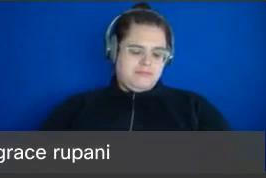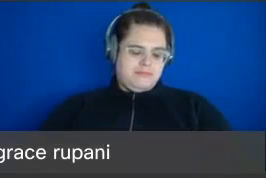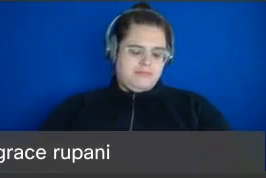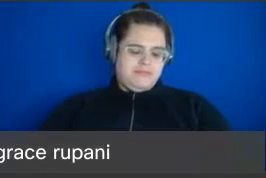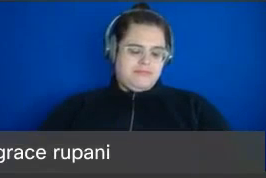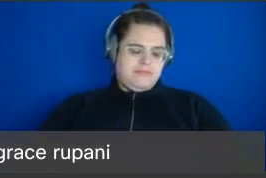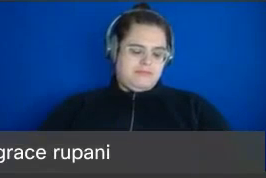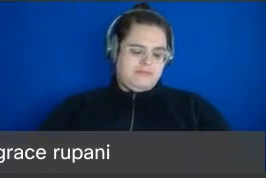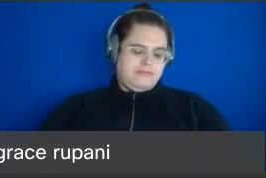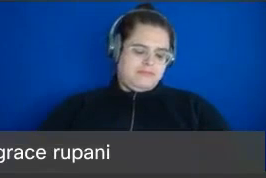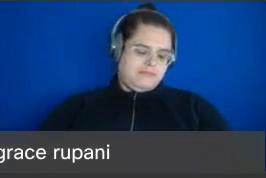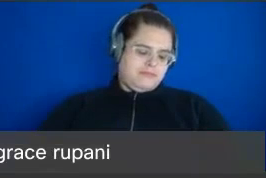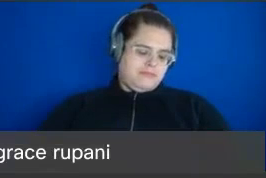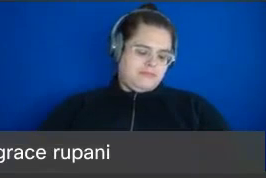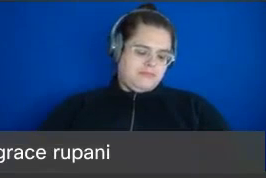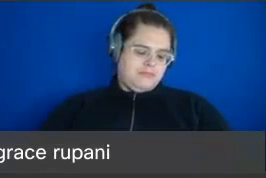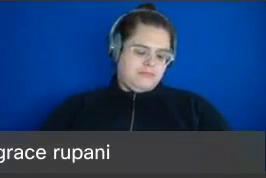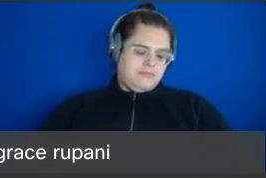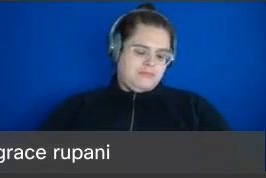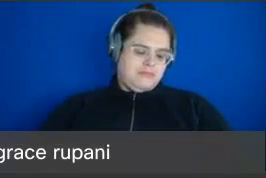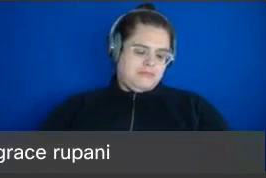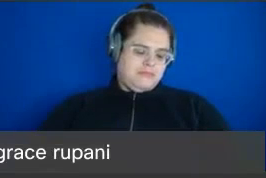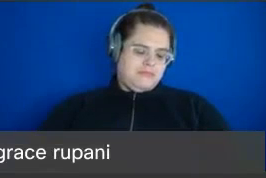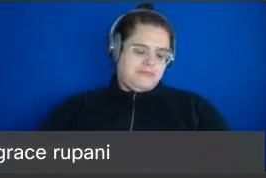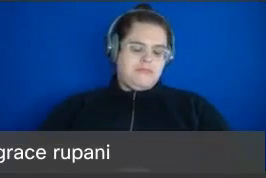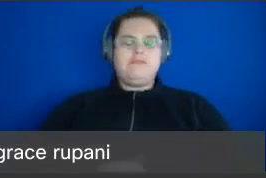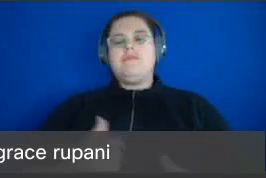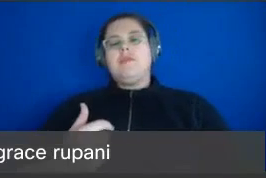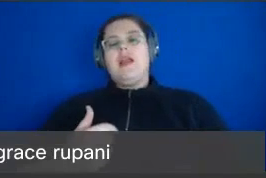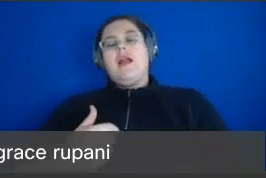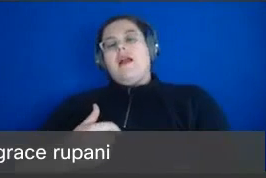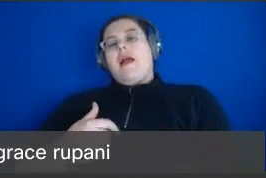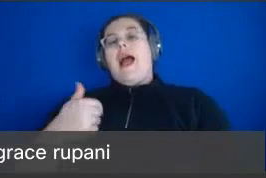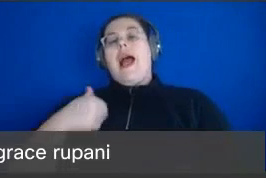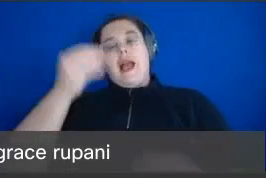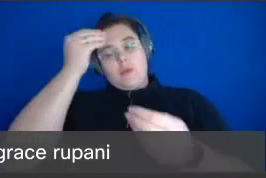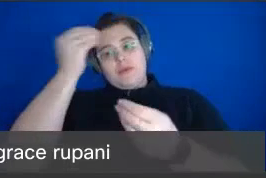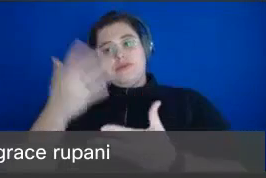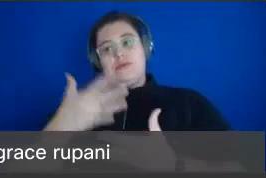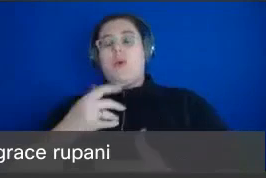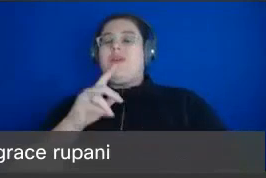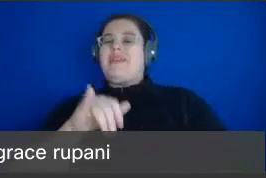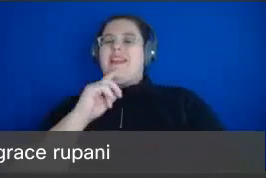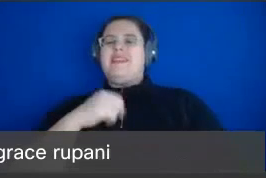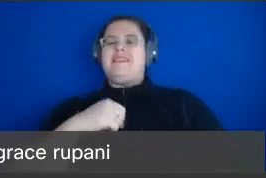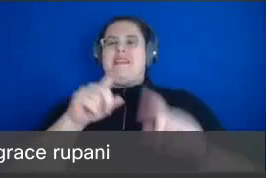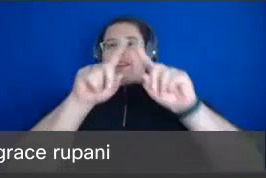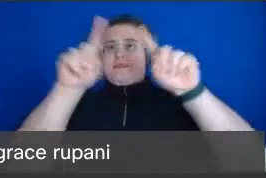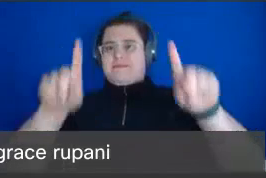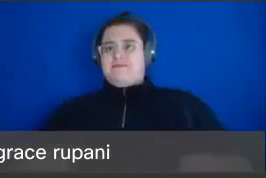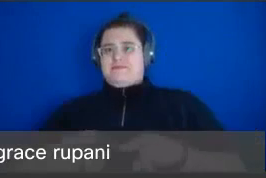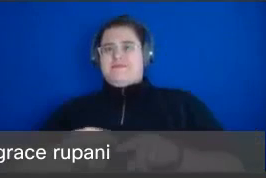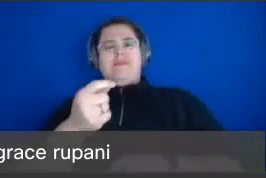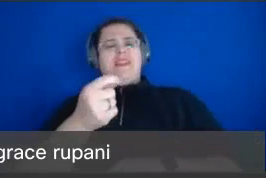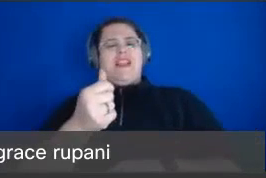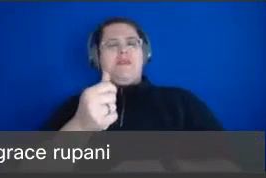can make the adjustments on your screen, that would be helpful to me because I've tried everything I know to do